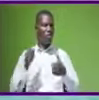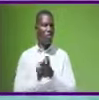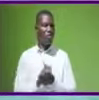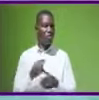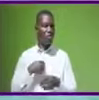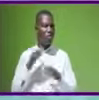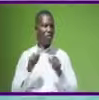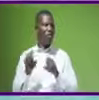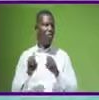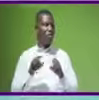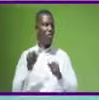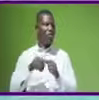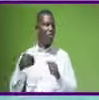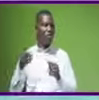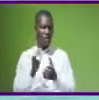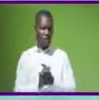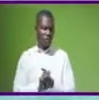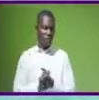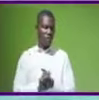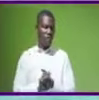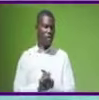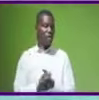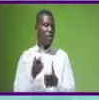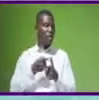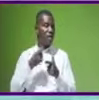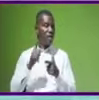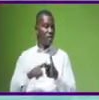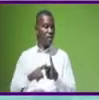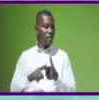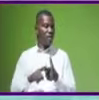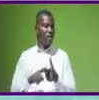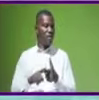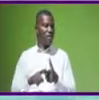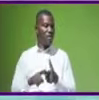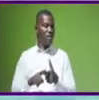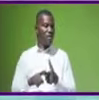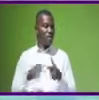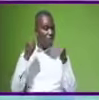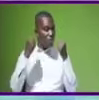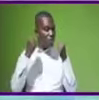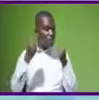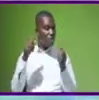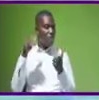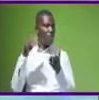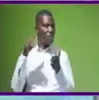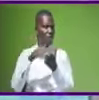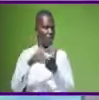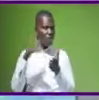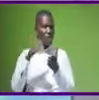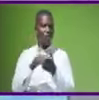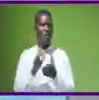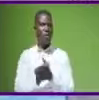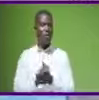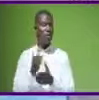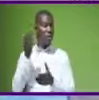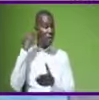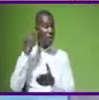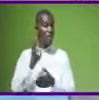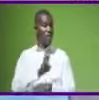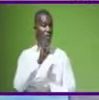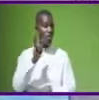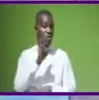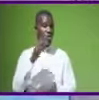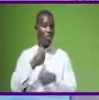Met my baby. I dear chain enough to the one when near Bremo and Anano Wokwada